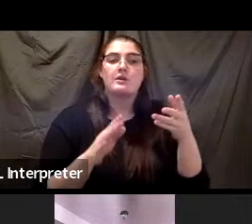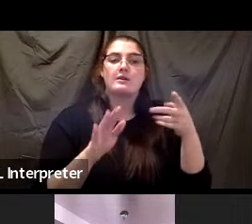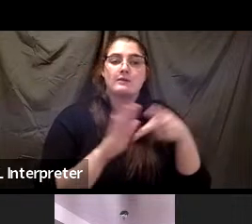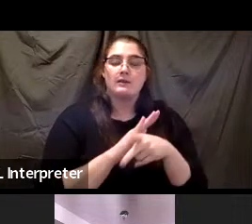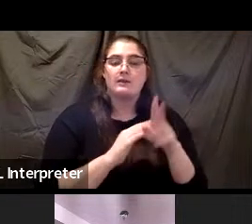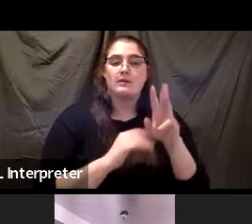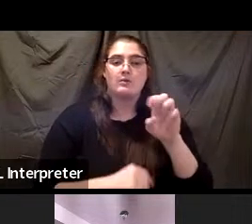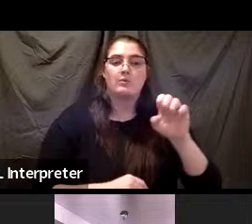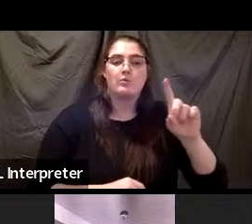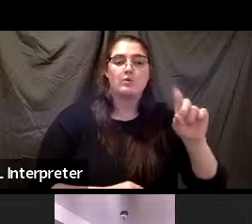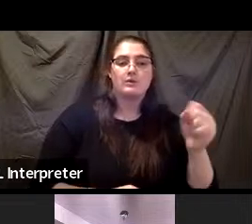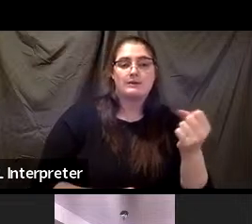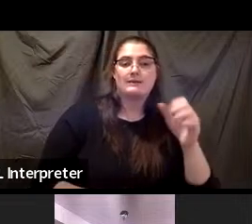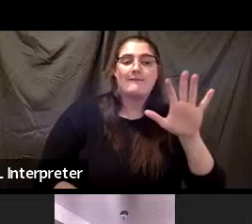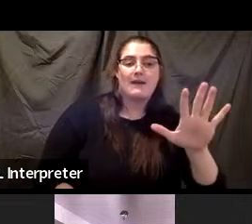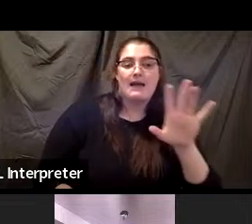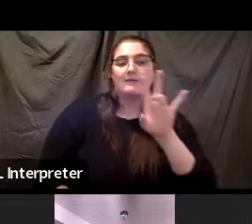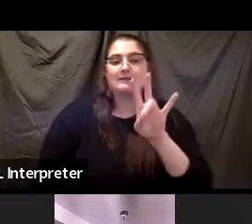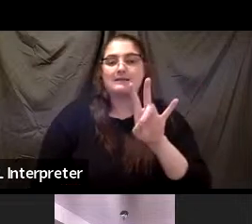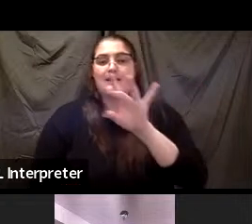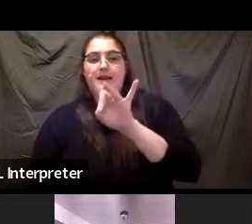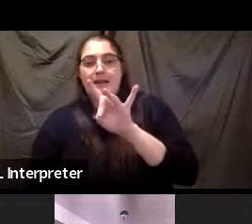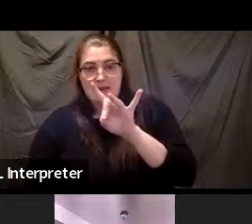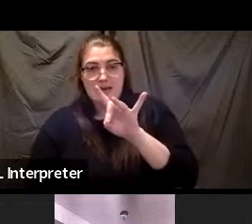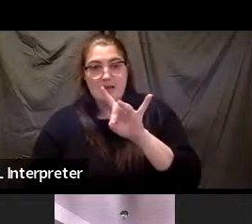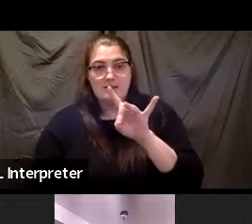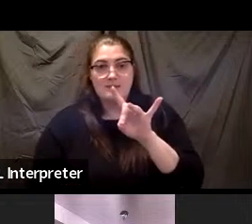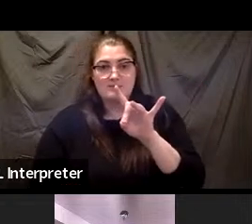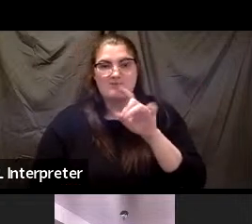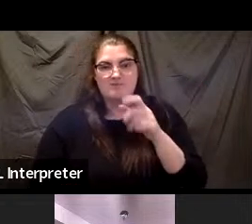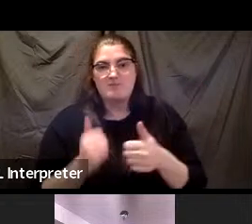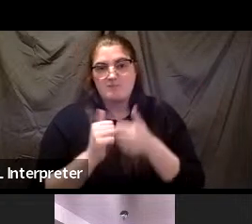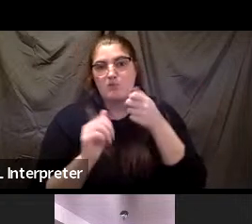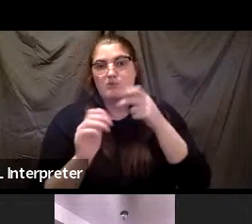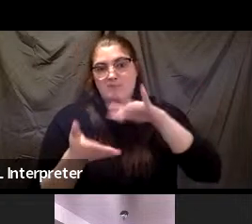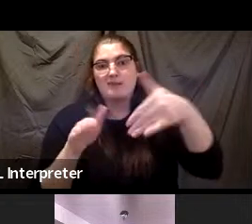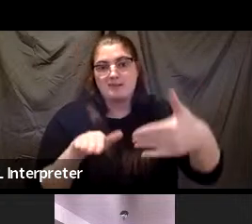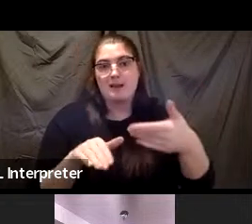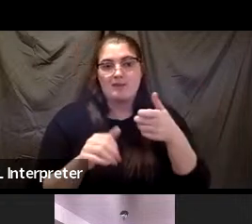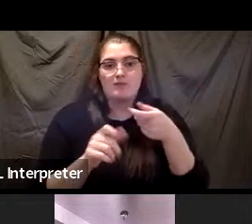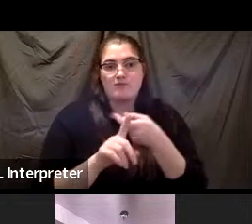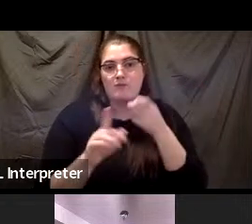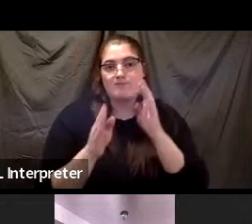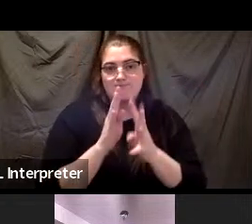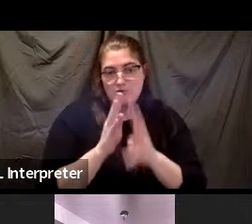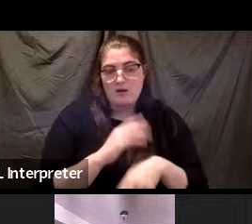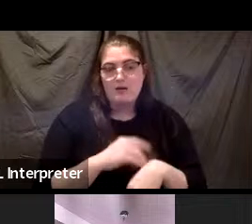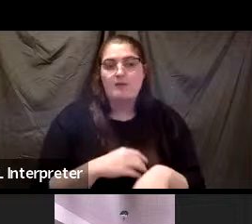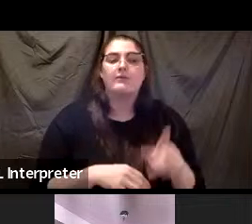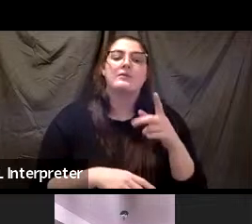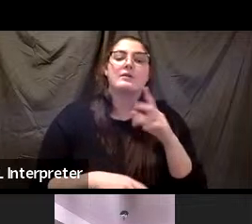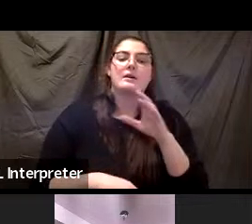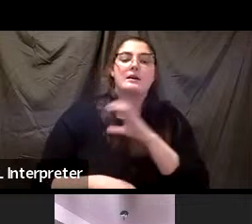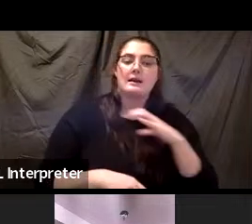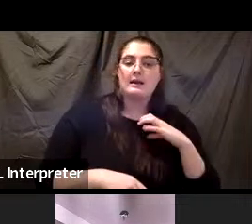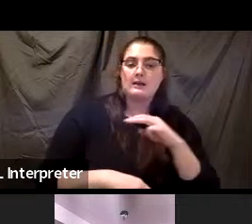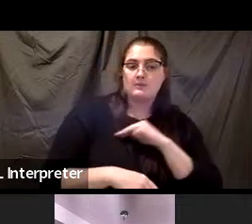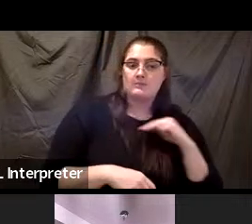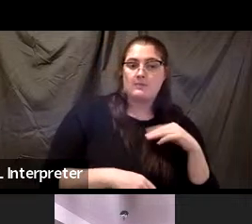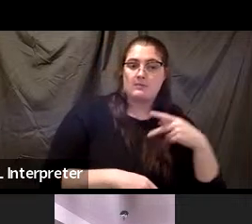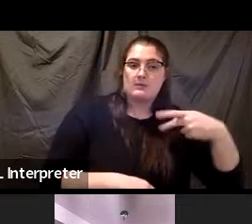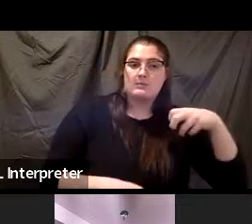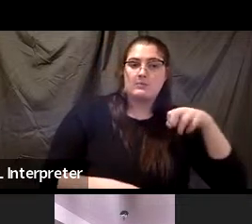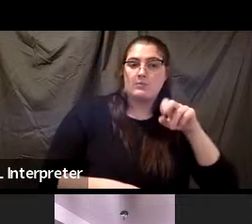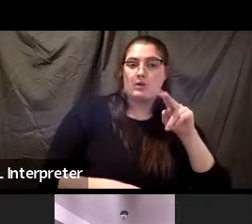8. The council member Parker, he would join the hearing to continue to press DDOT on